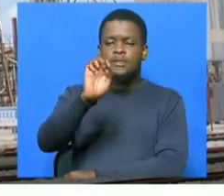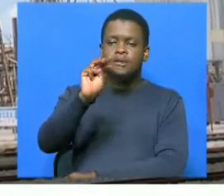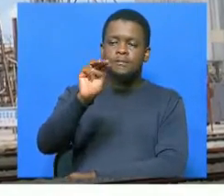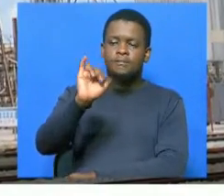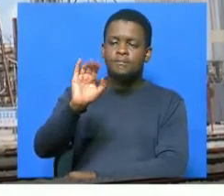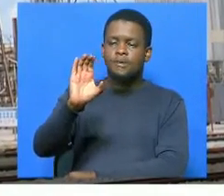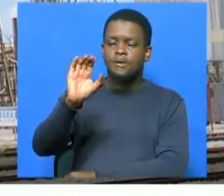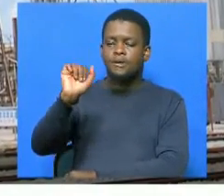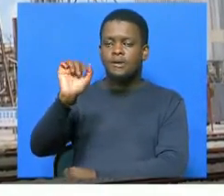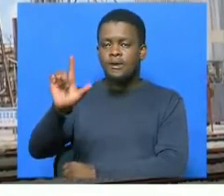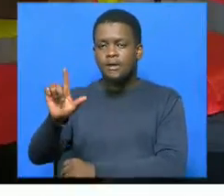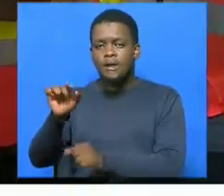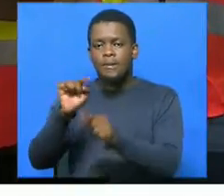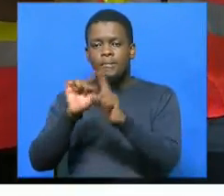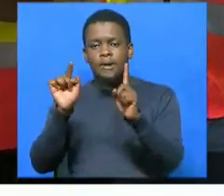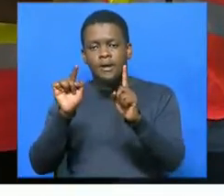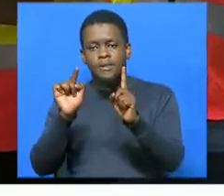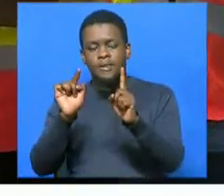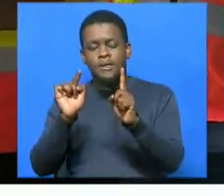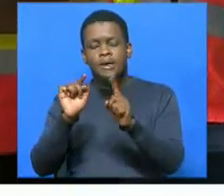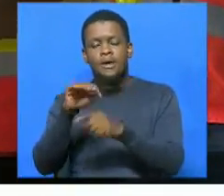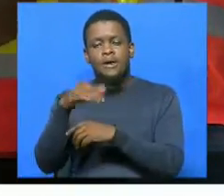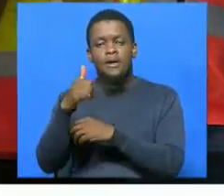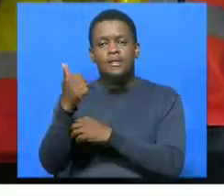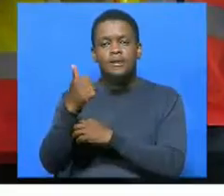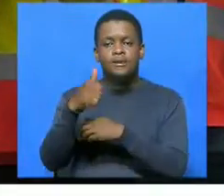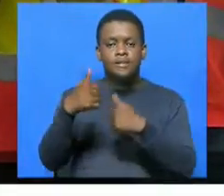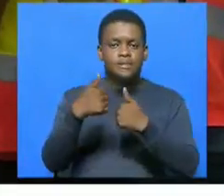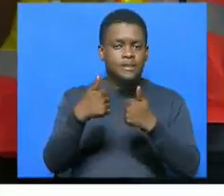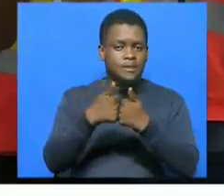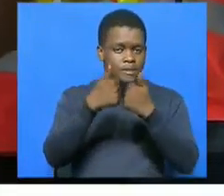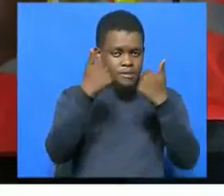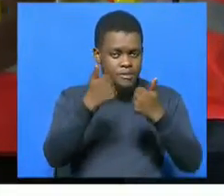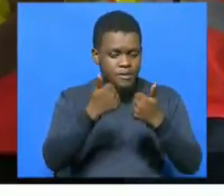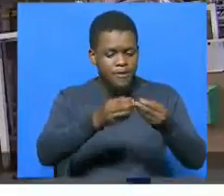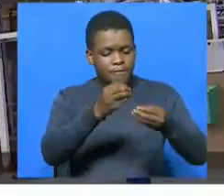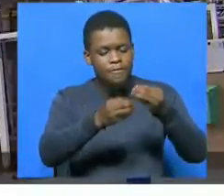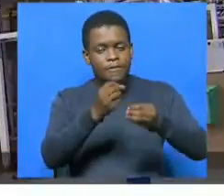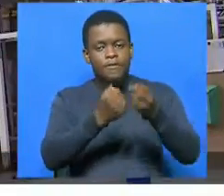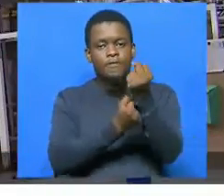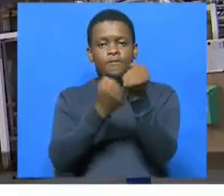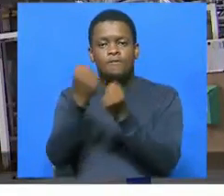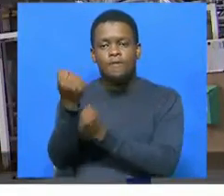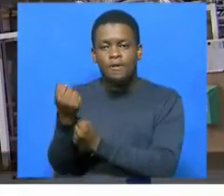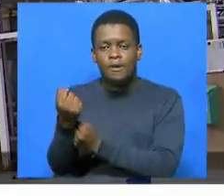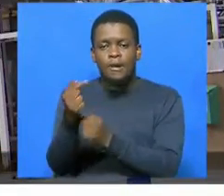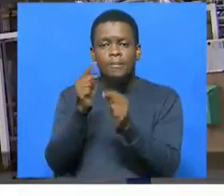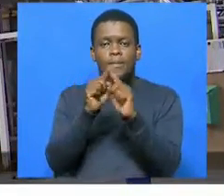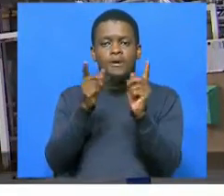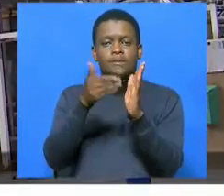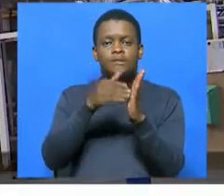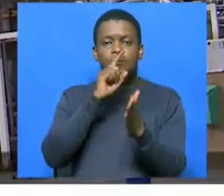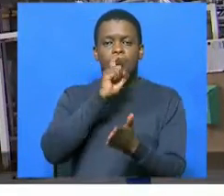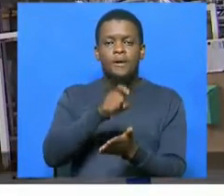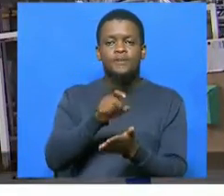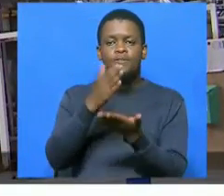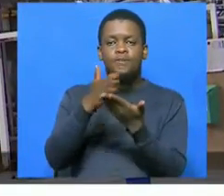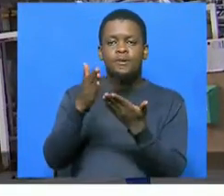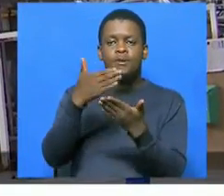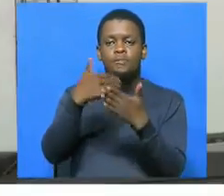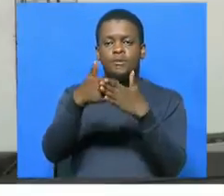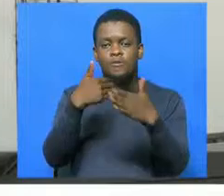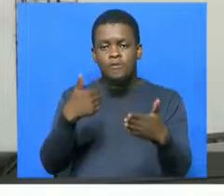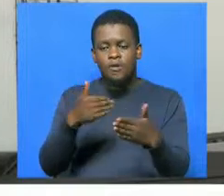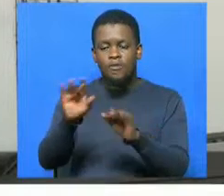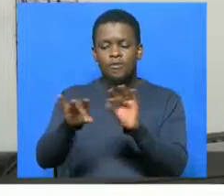upgrading infrastructure that caused the delay, as they needed to be completed before identified investors